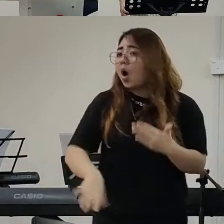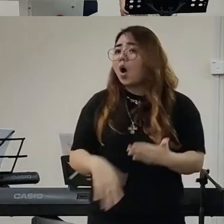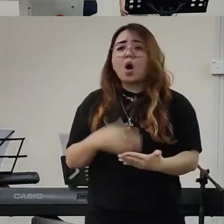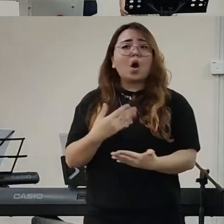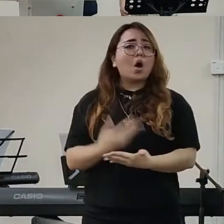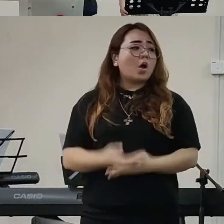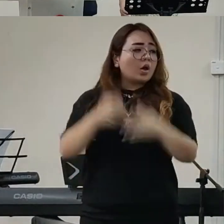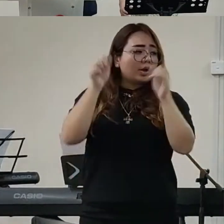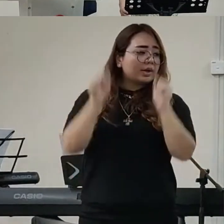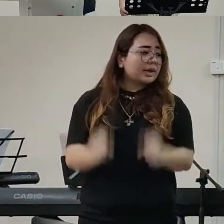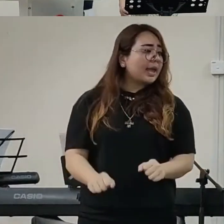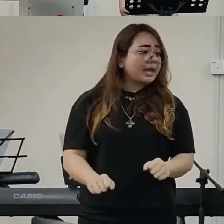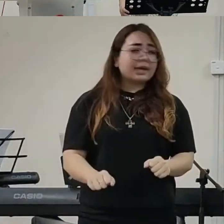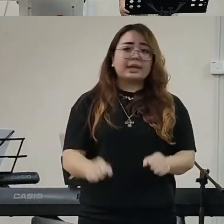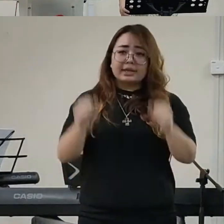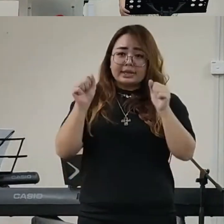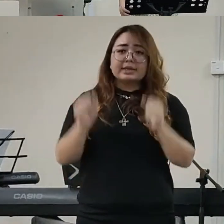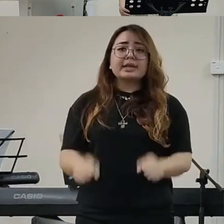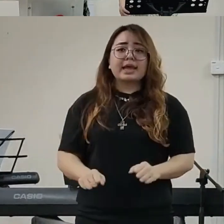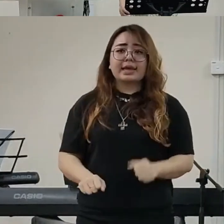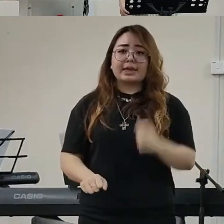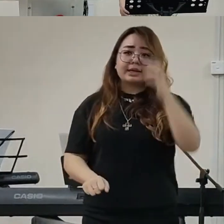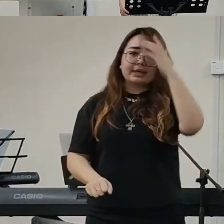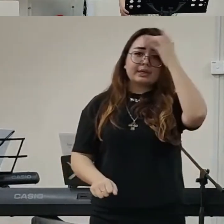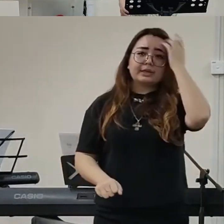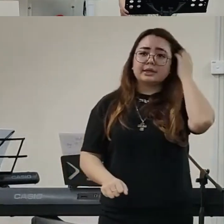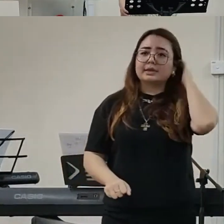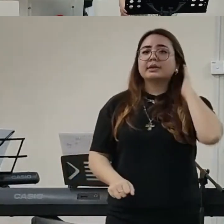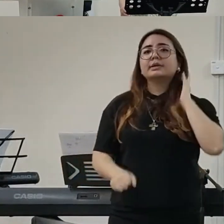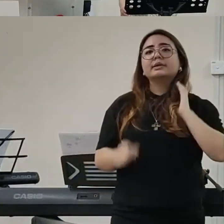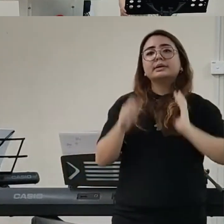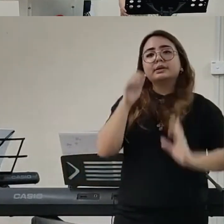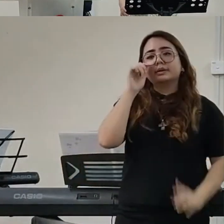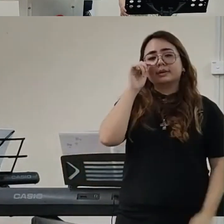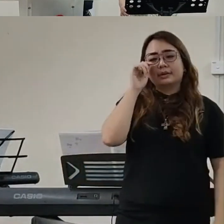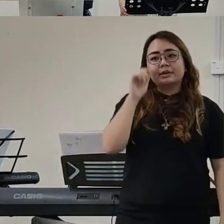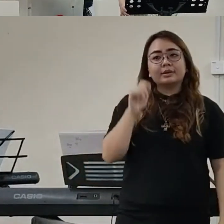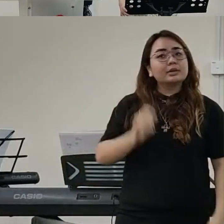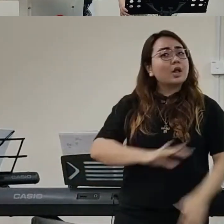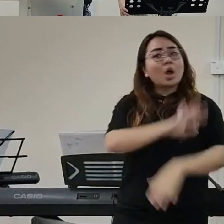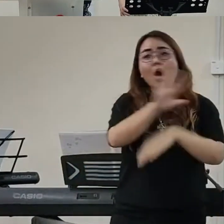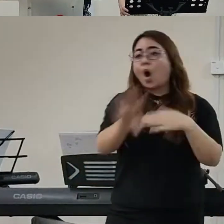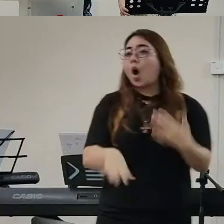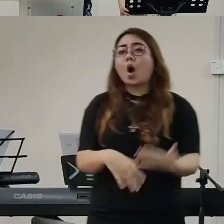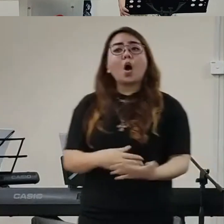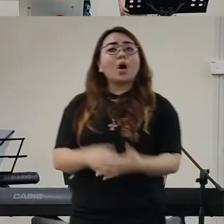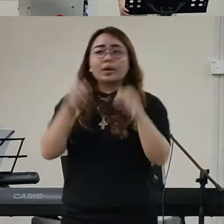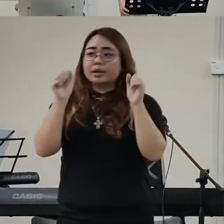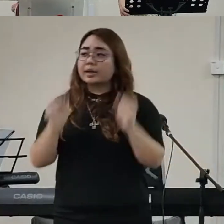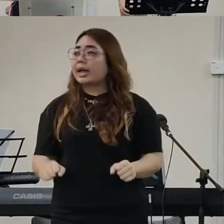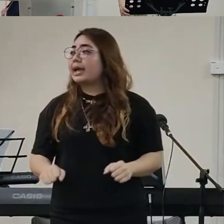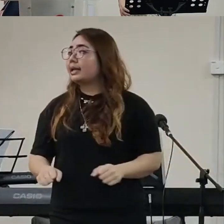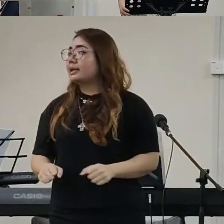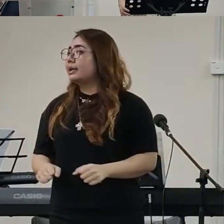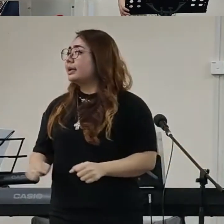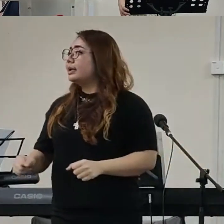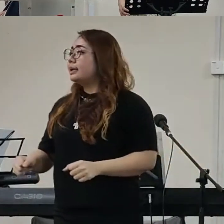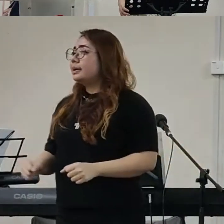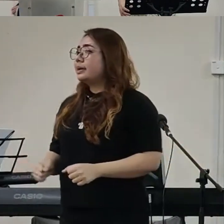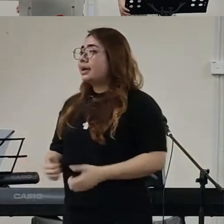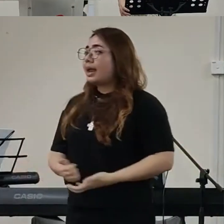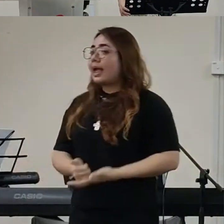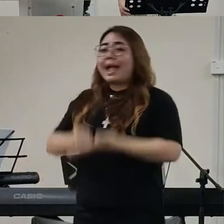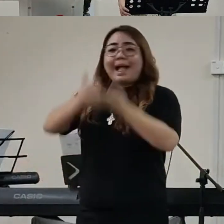Priscilla. Contoh saja lah. She didn't say, no need for me to shepherd. No, Priscilla. You are in form six. There's so many souls